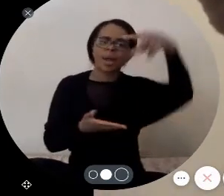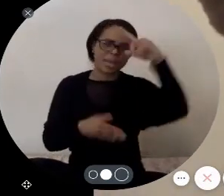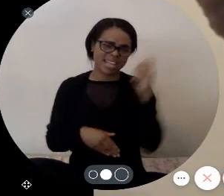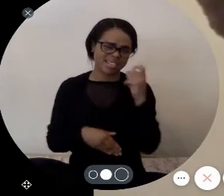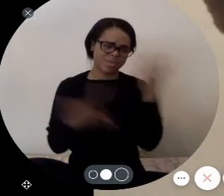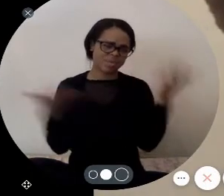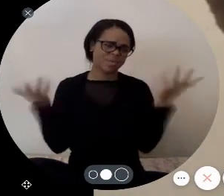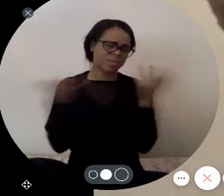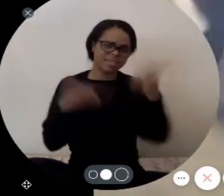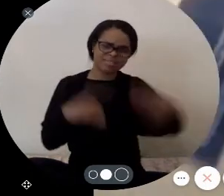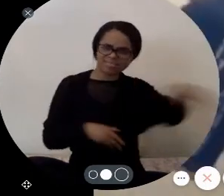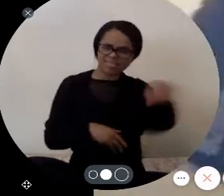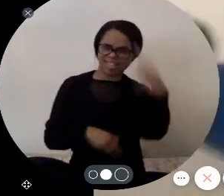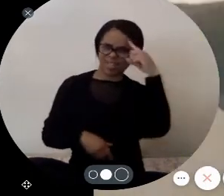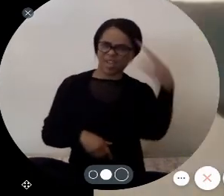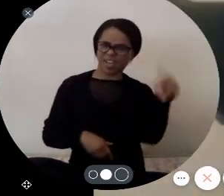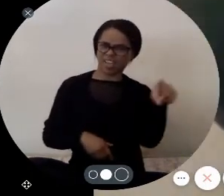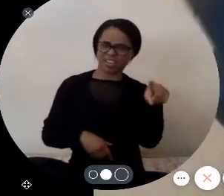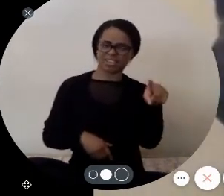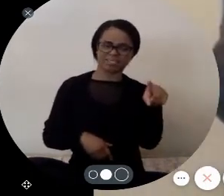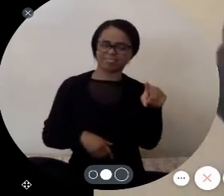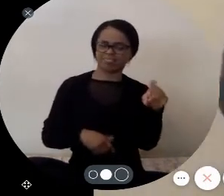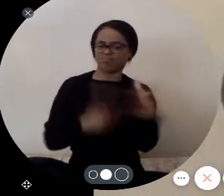thought didn't matter anymore.